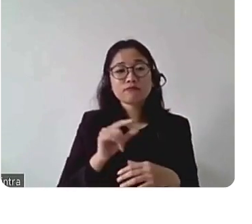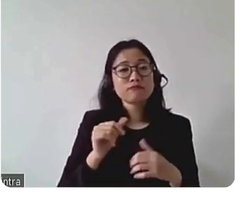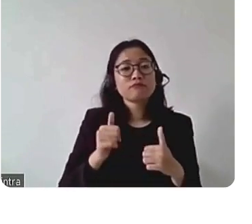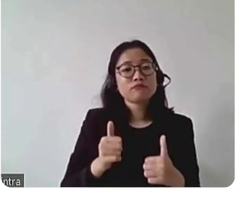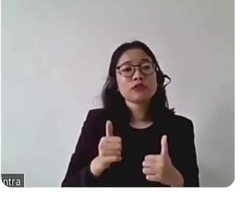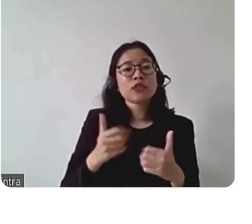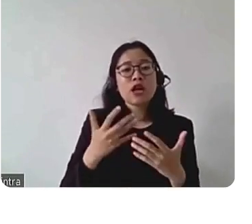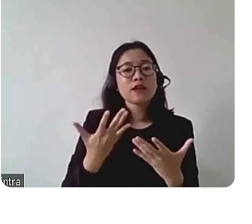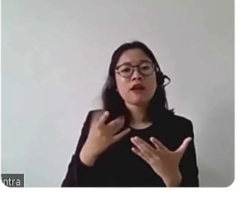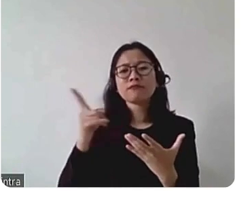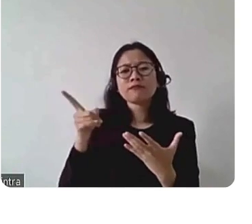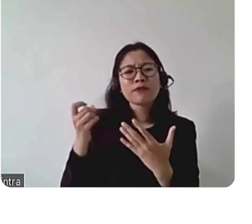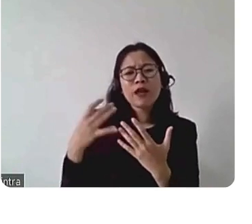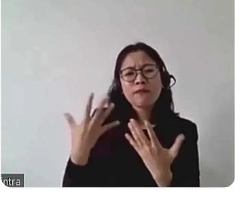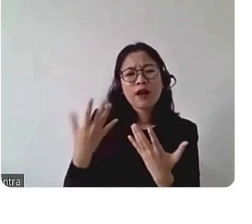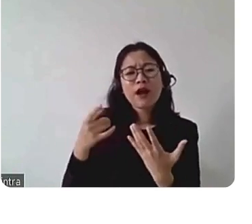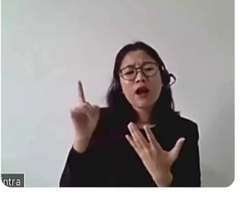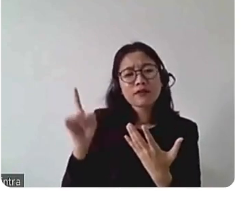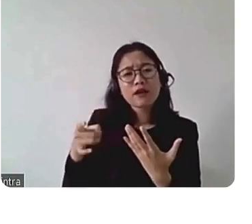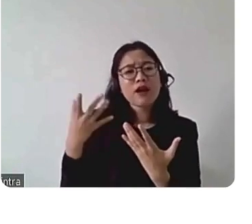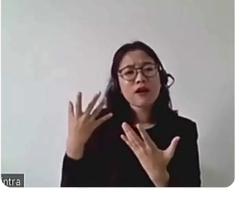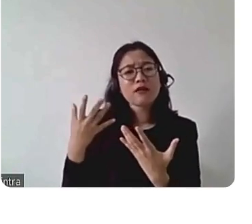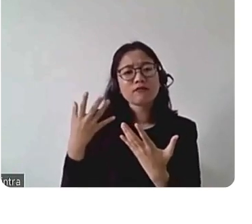what do you call it? Yeah, visiting professor, yeah.